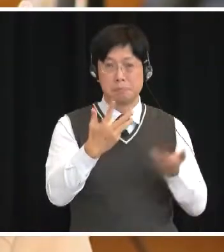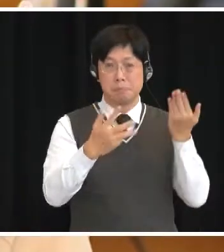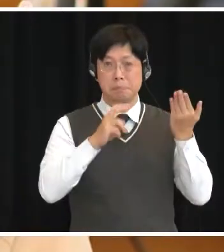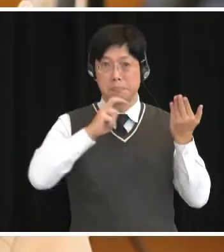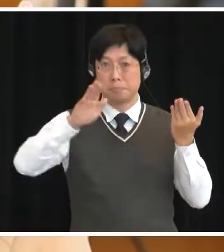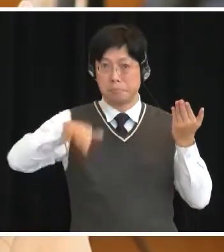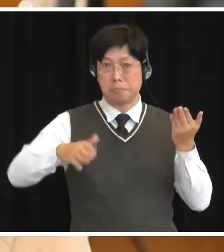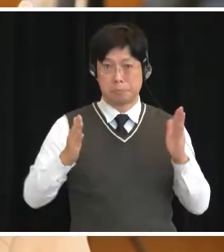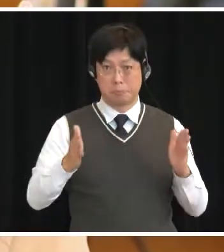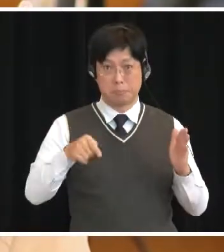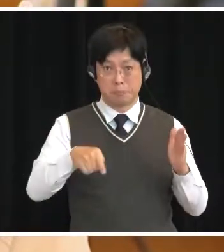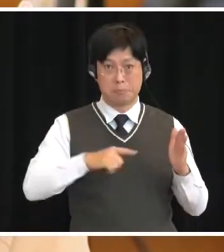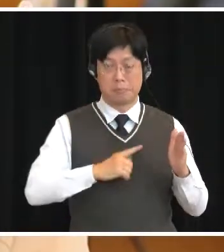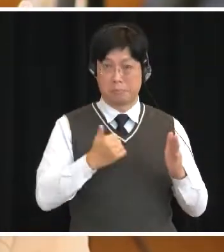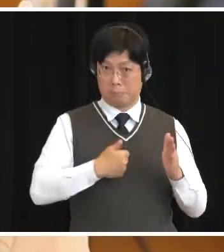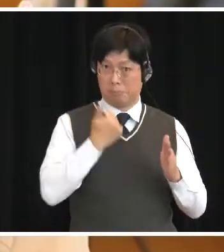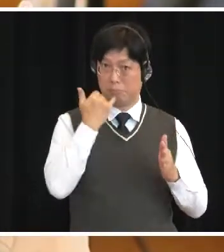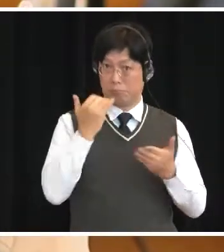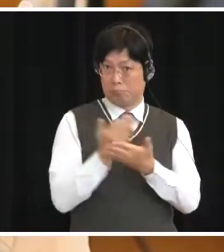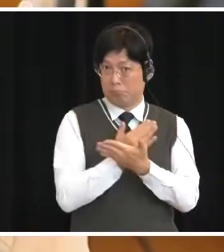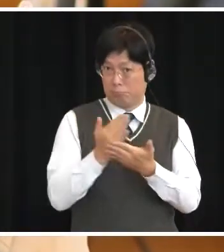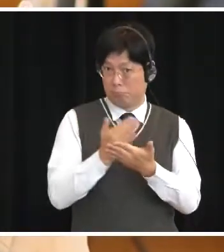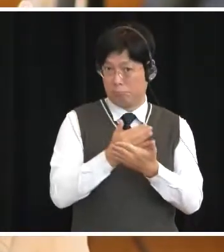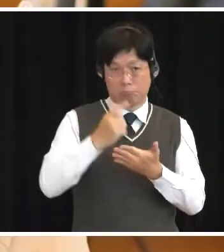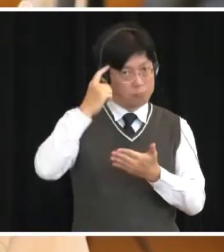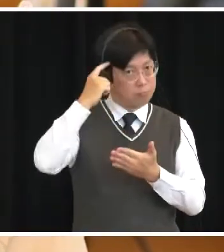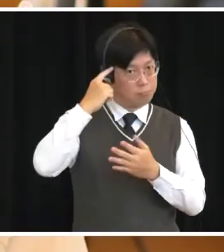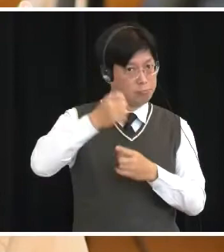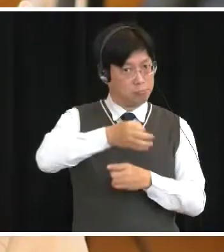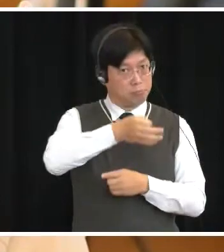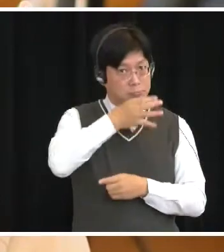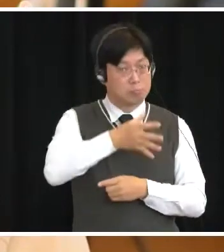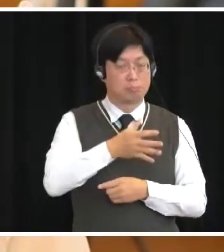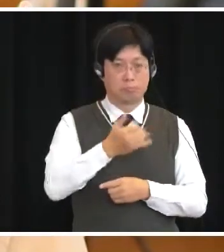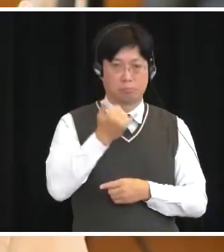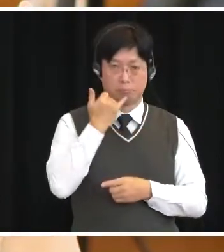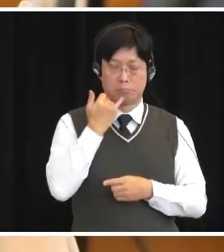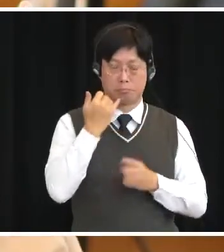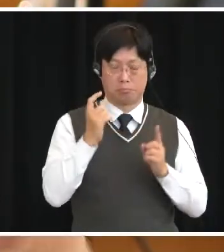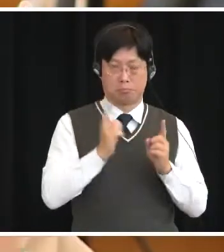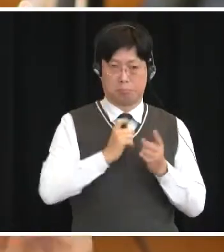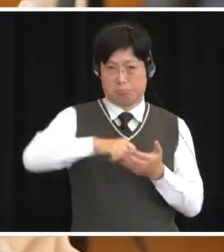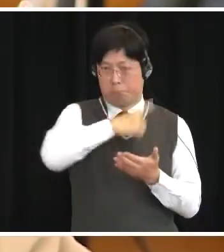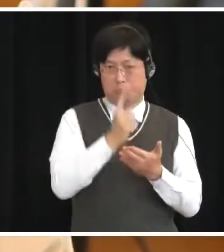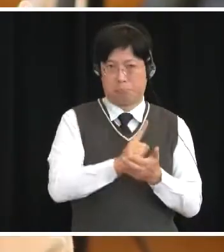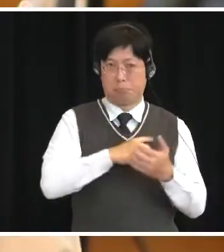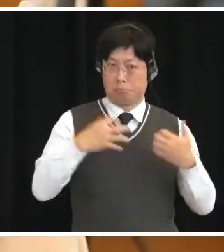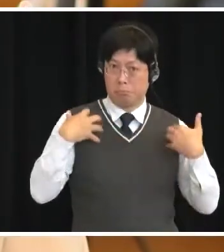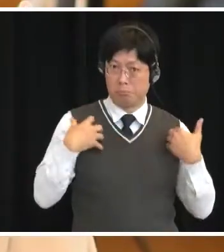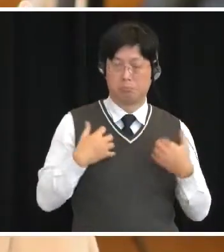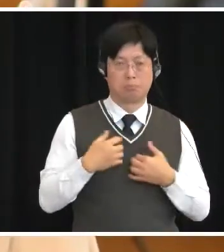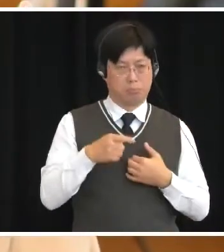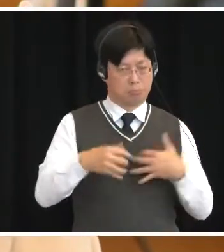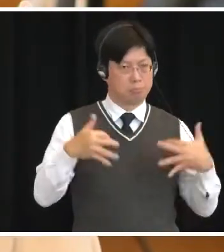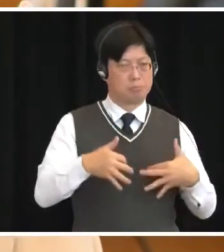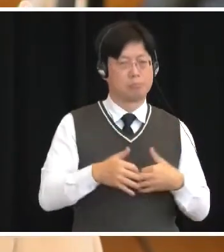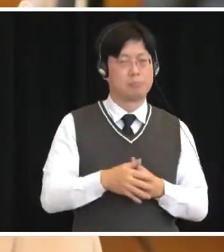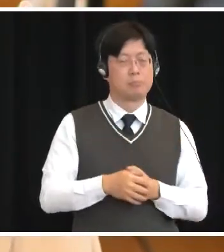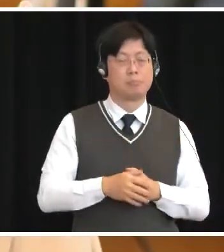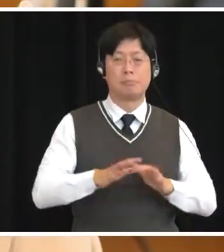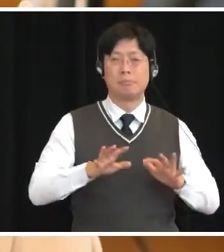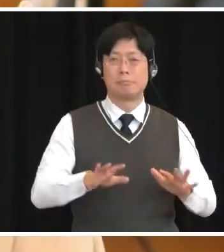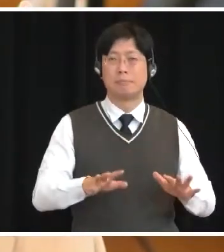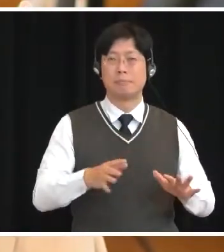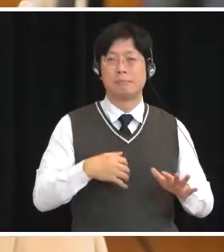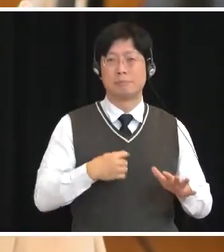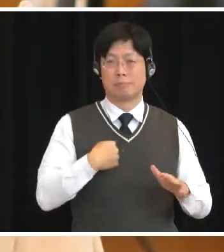problem is, are 18 and 19-year-olds equipped with sufficient capacity to be